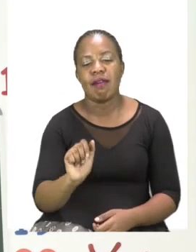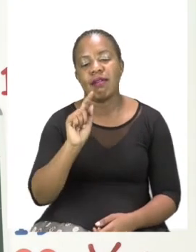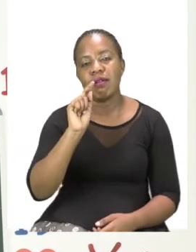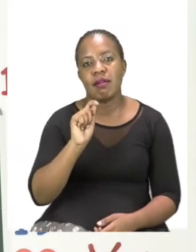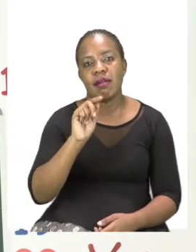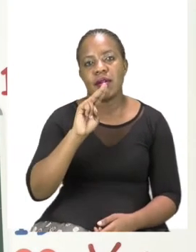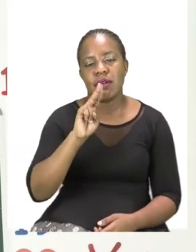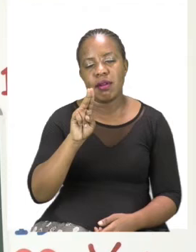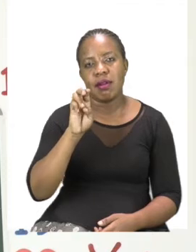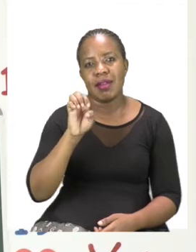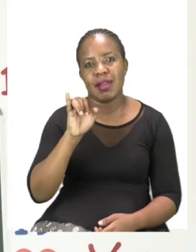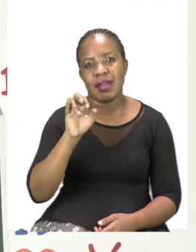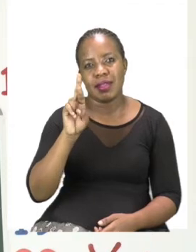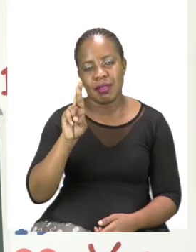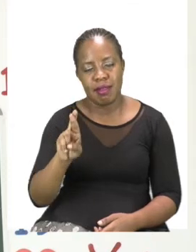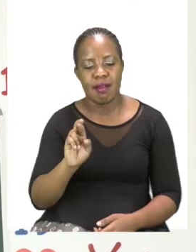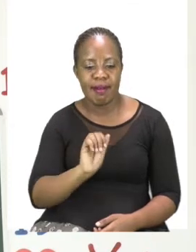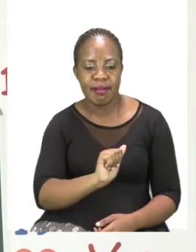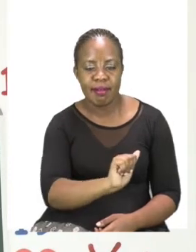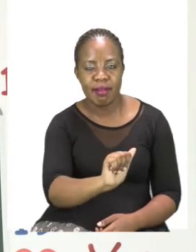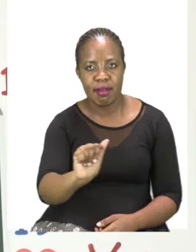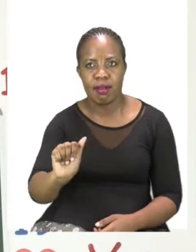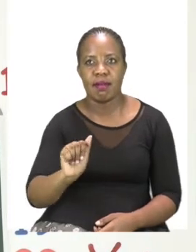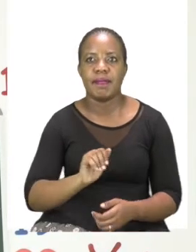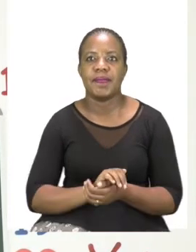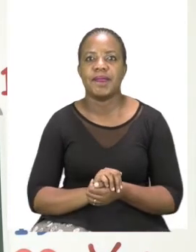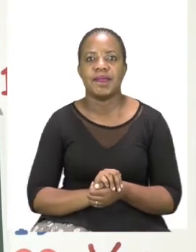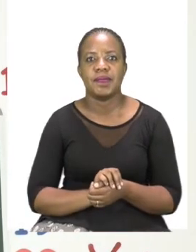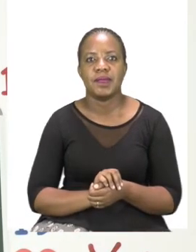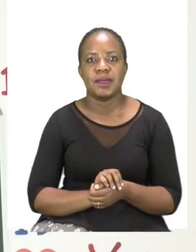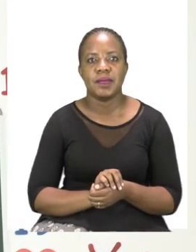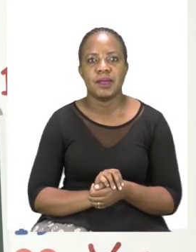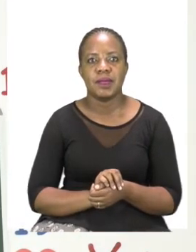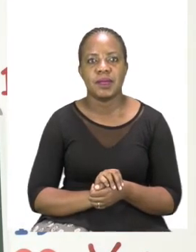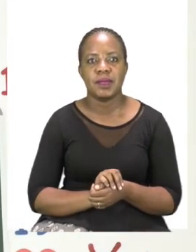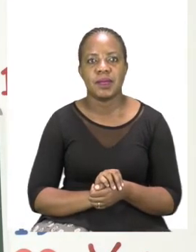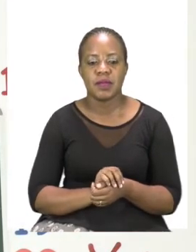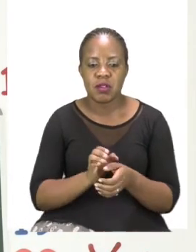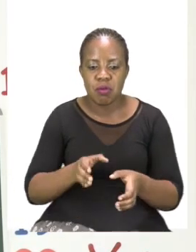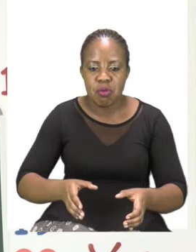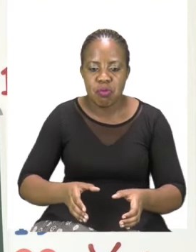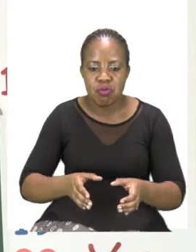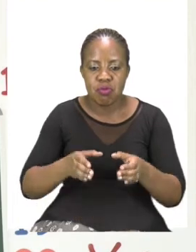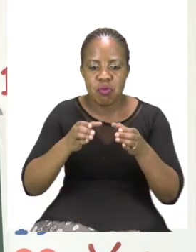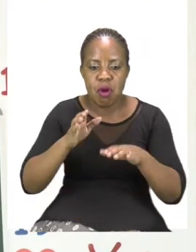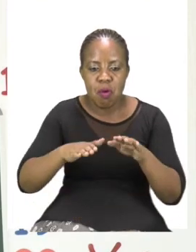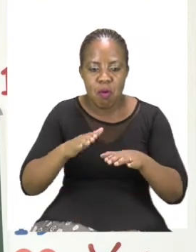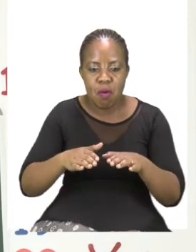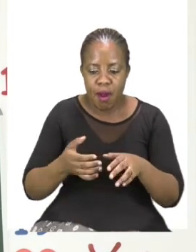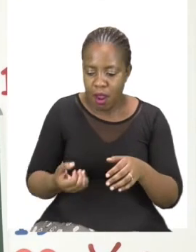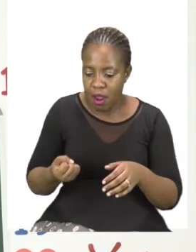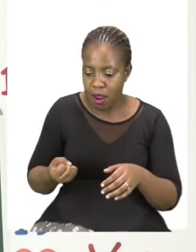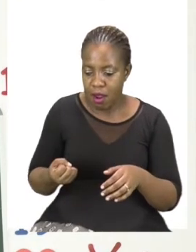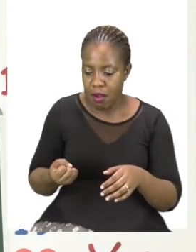So let us start again. If we want to show that the drum belongs to the person holding it, we